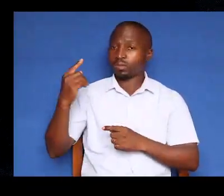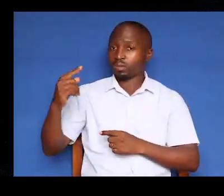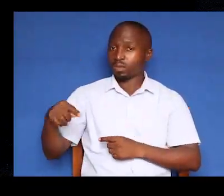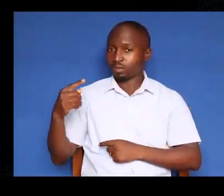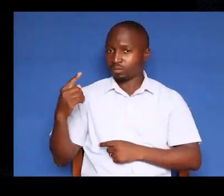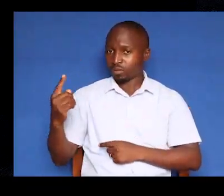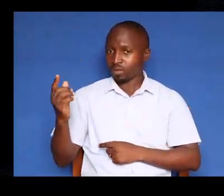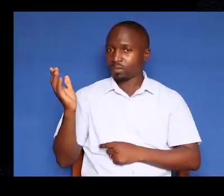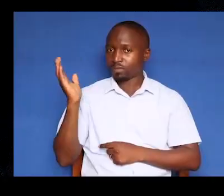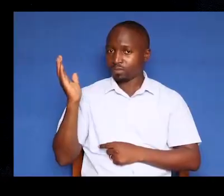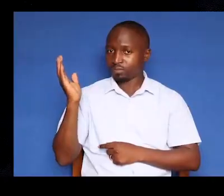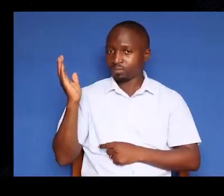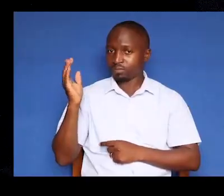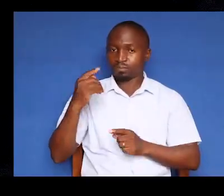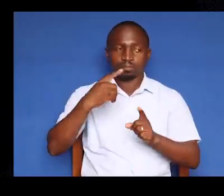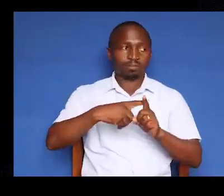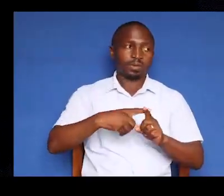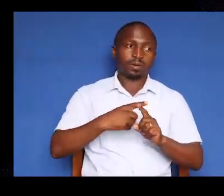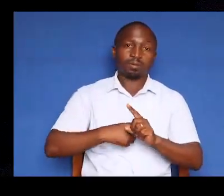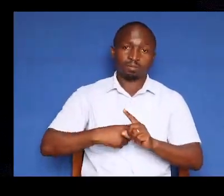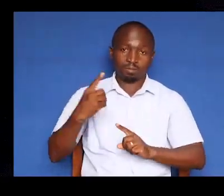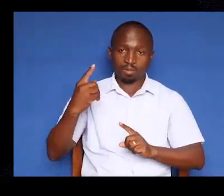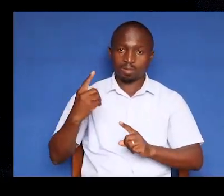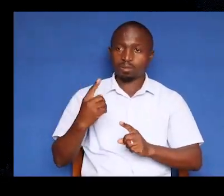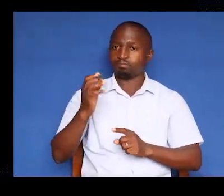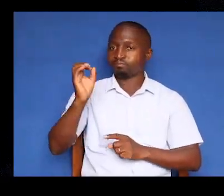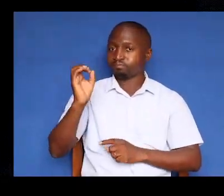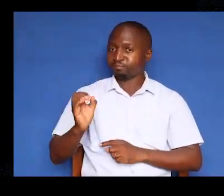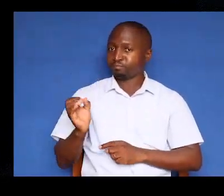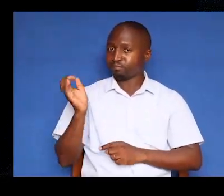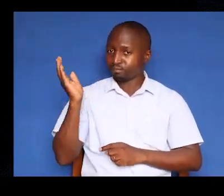is 100,000 times 100%.